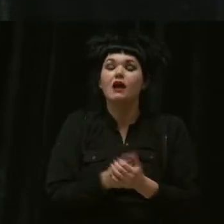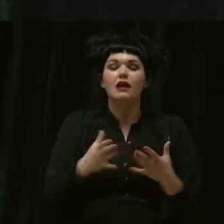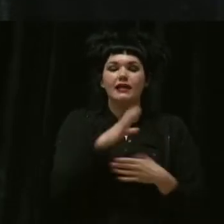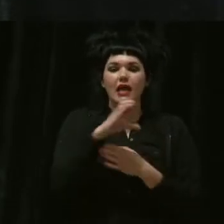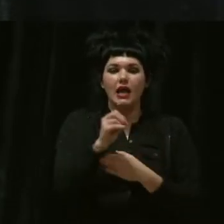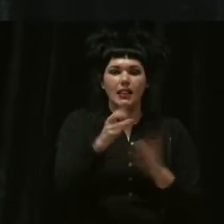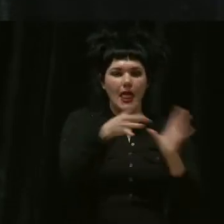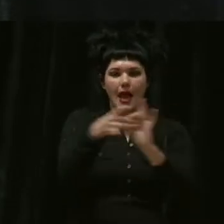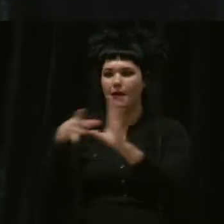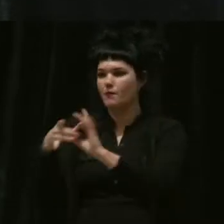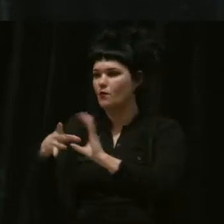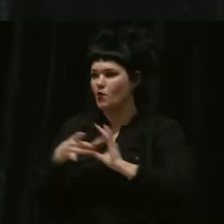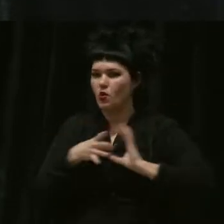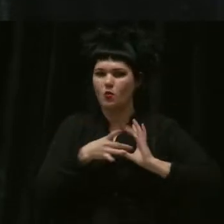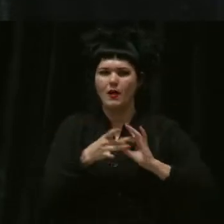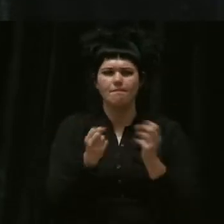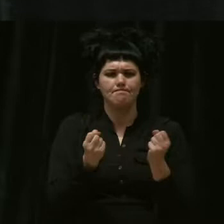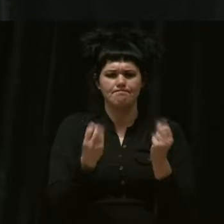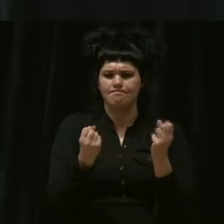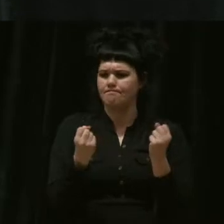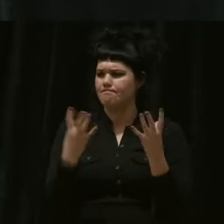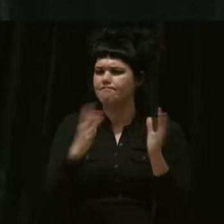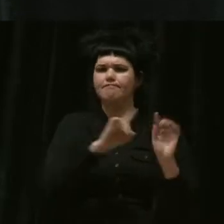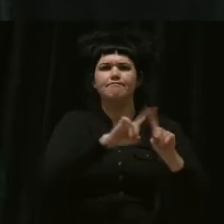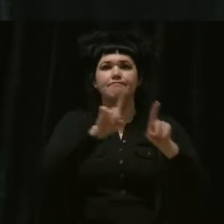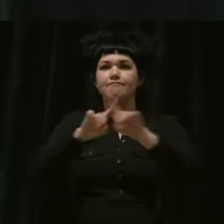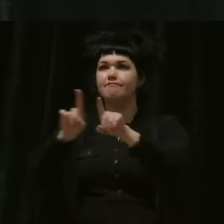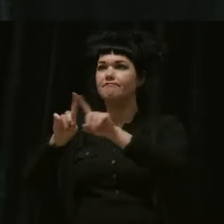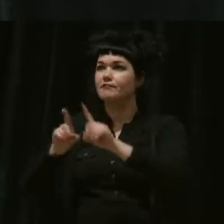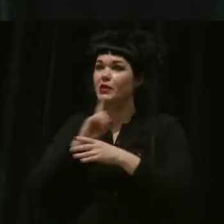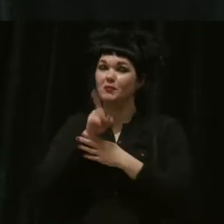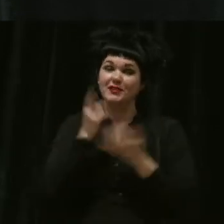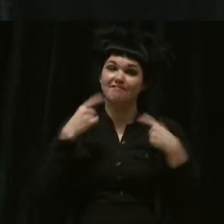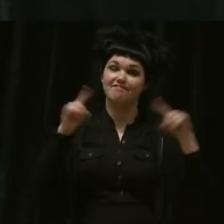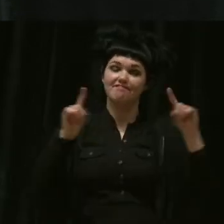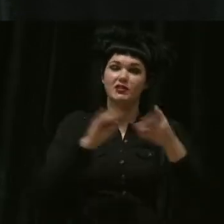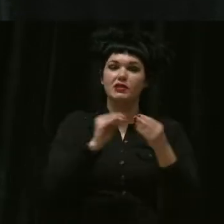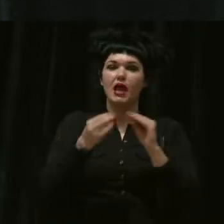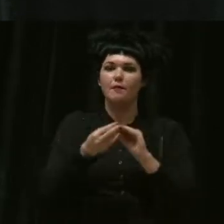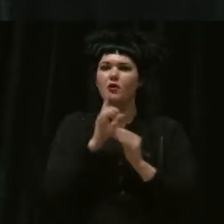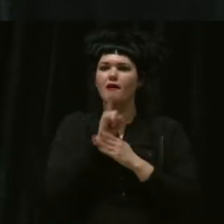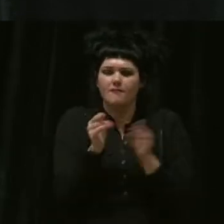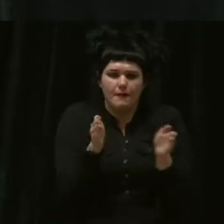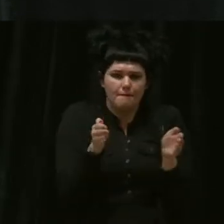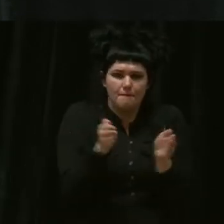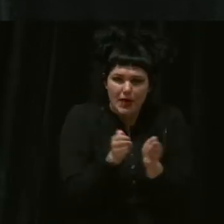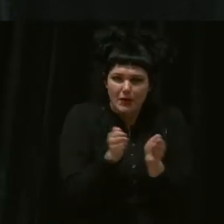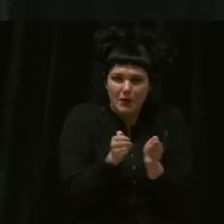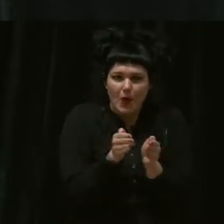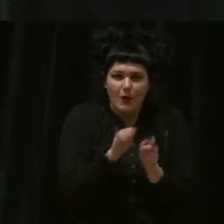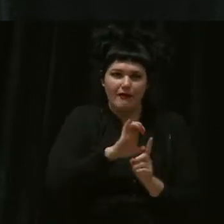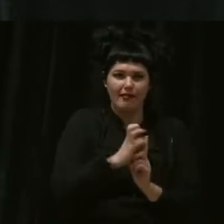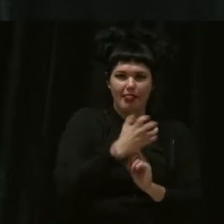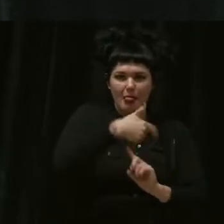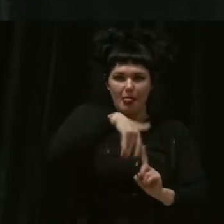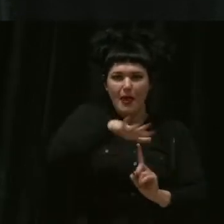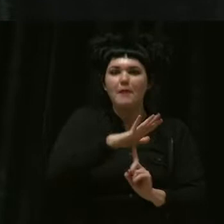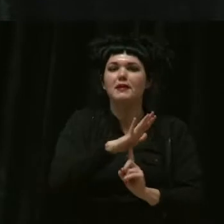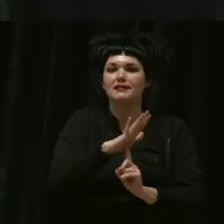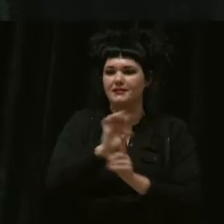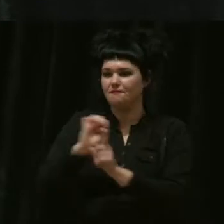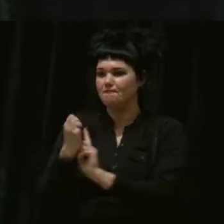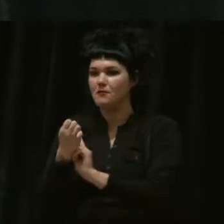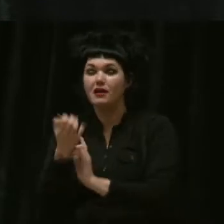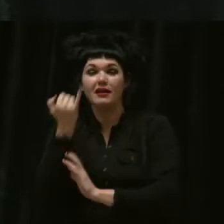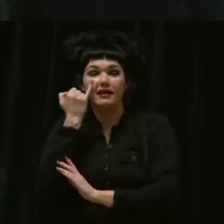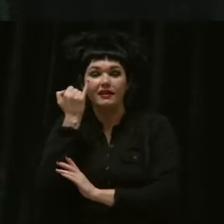conglomerate of a number, of a countless number of micro climates and environments. And if